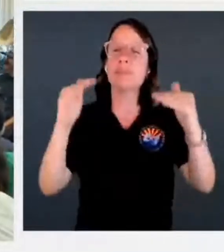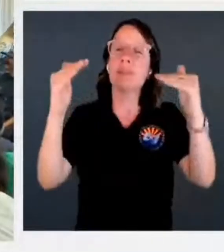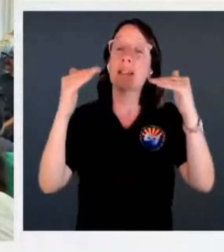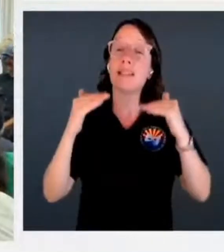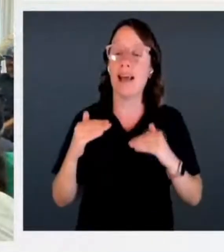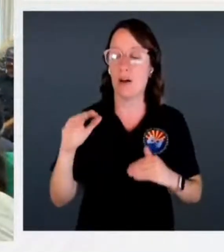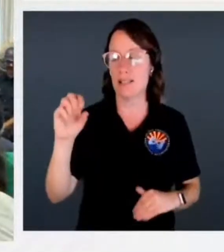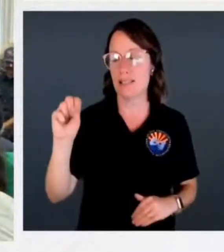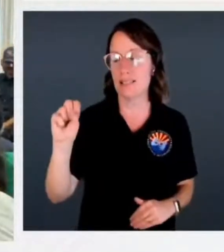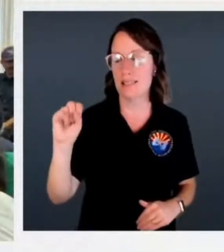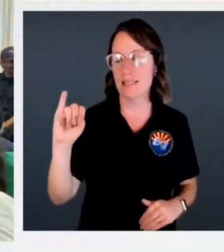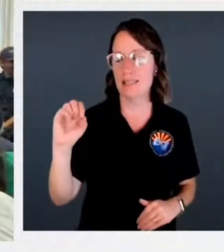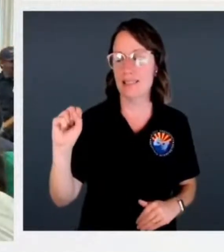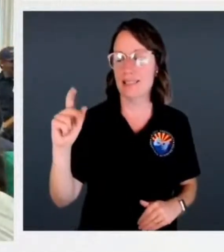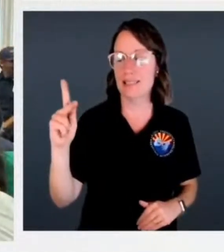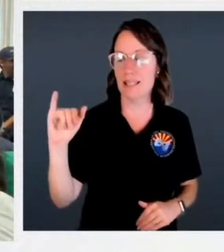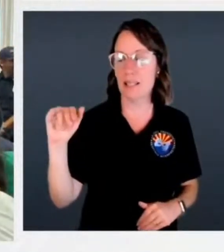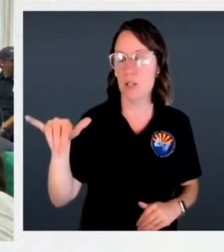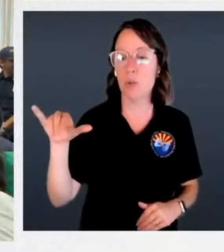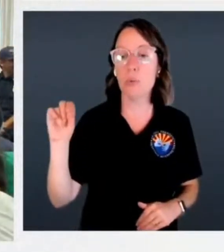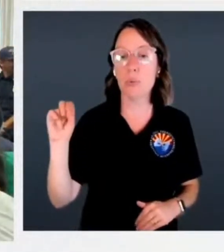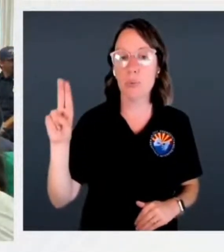Sheriff LaRue.